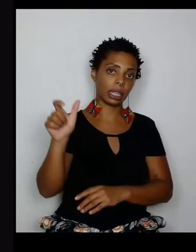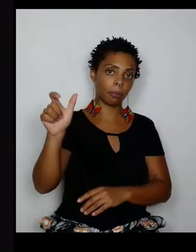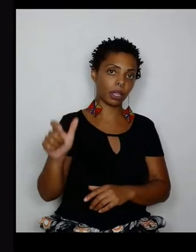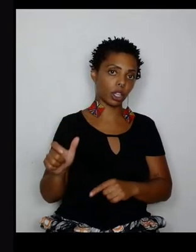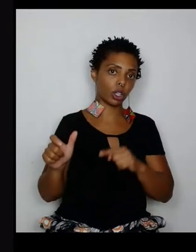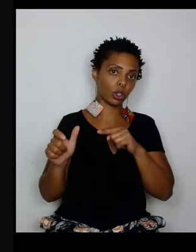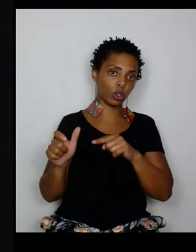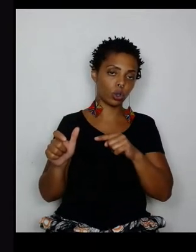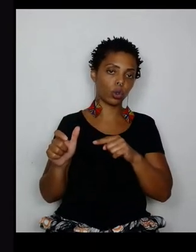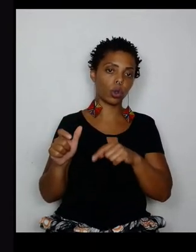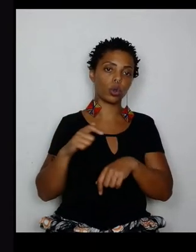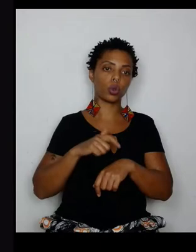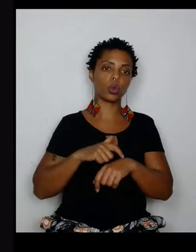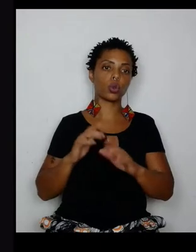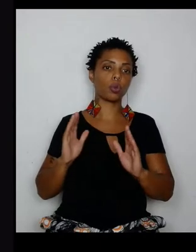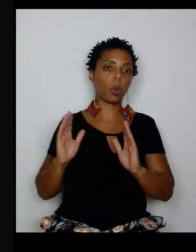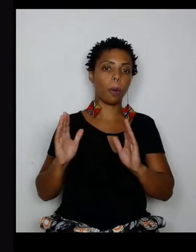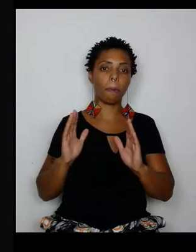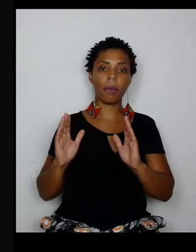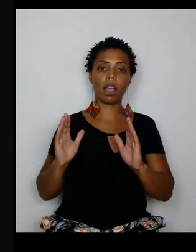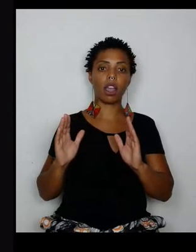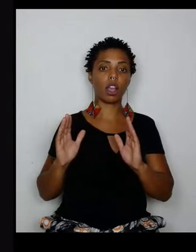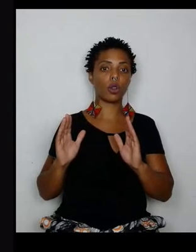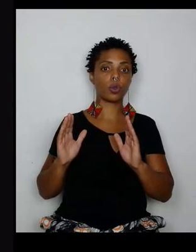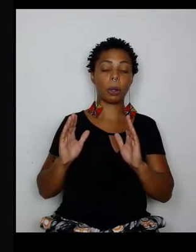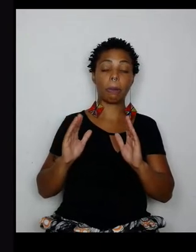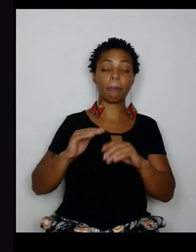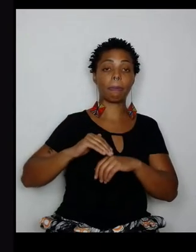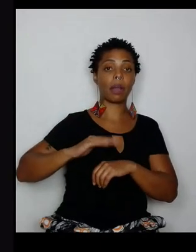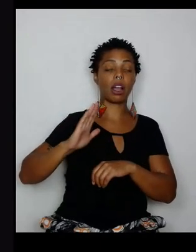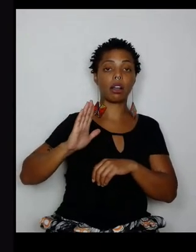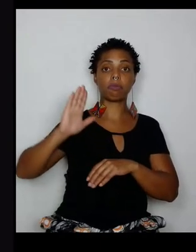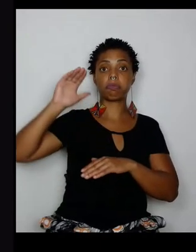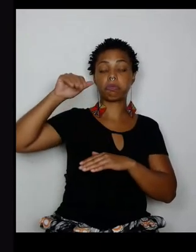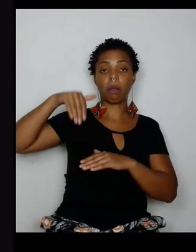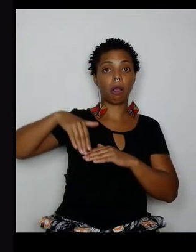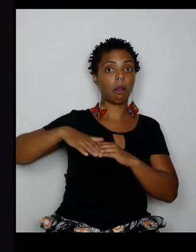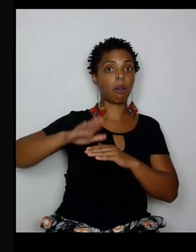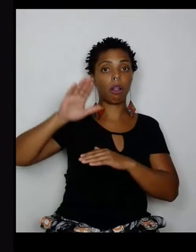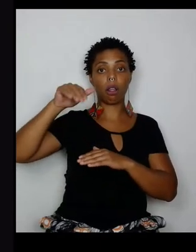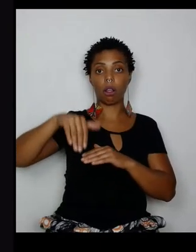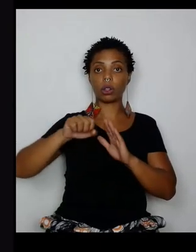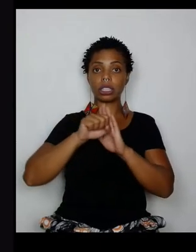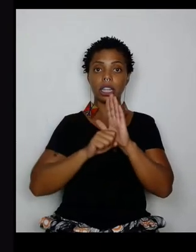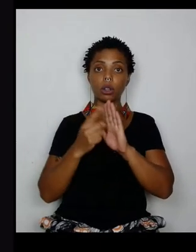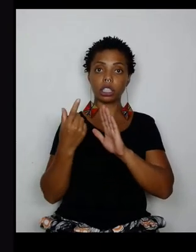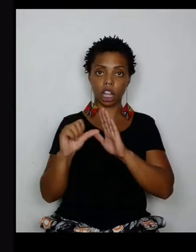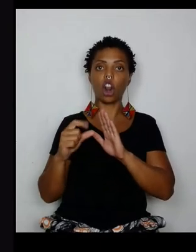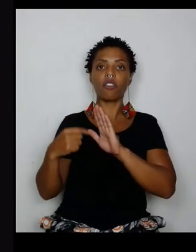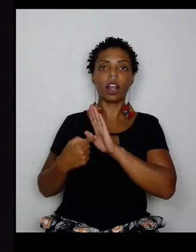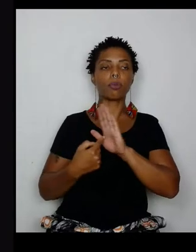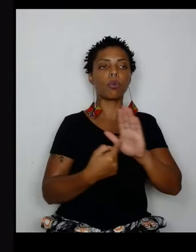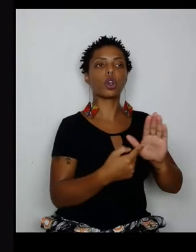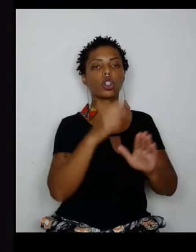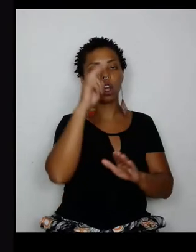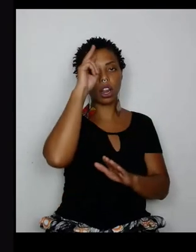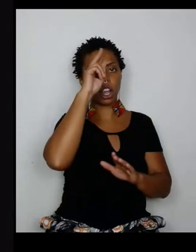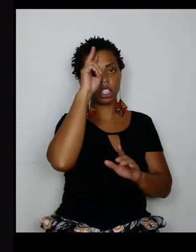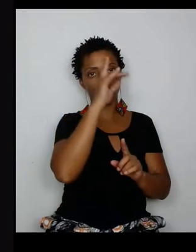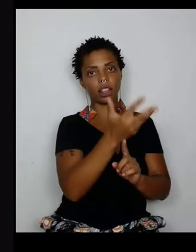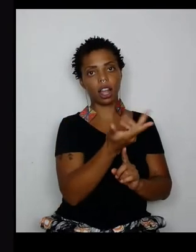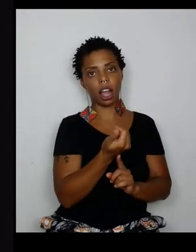art history from his fraught and ill-fated relationship with van gogh in ours his ambivalent position within